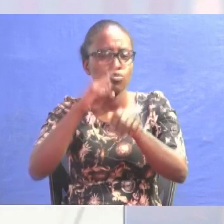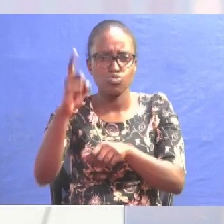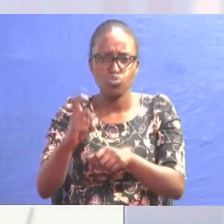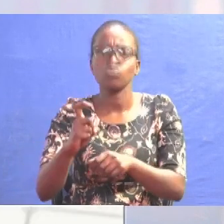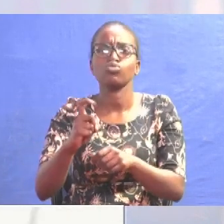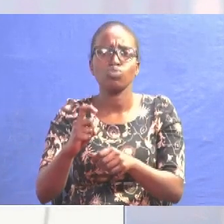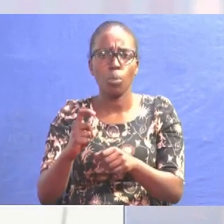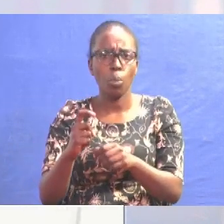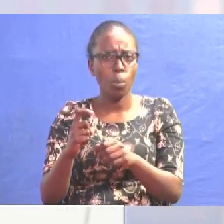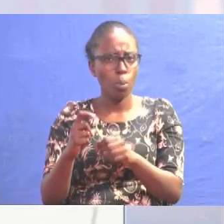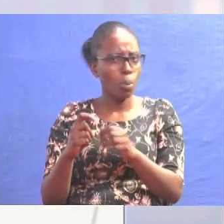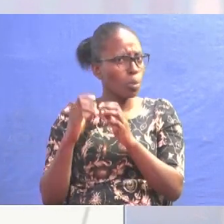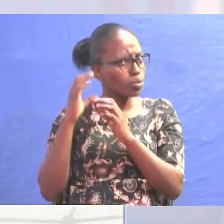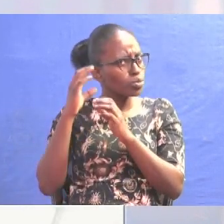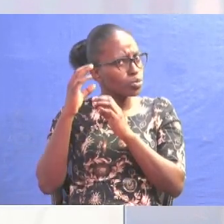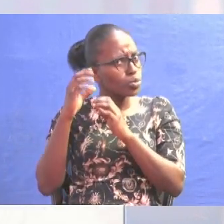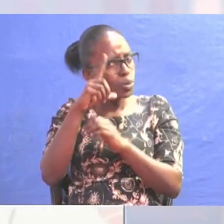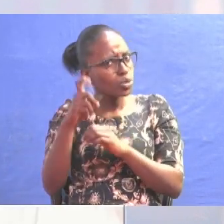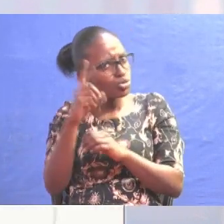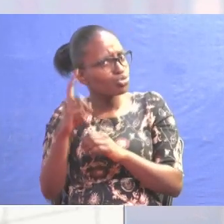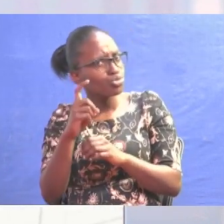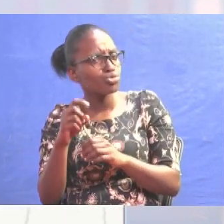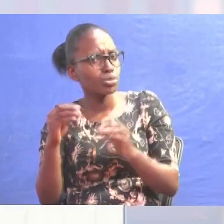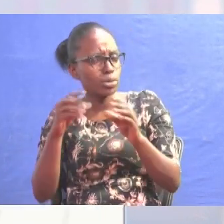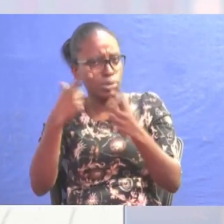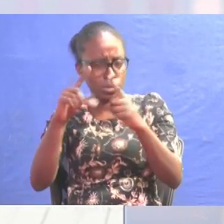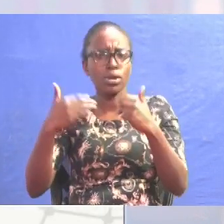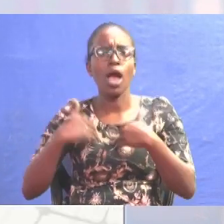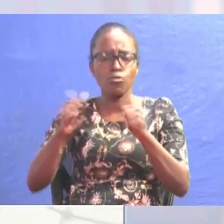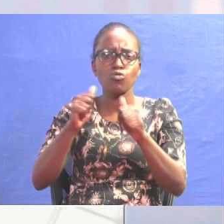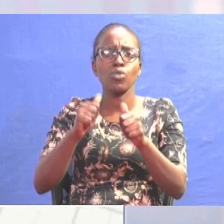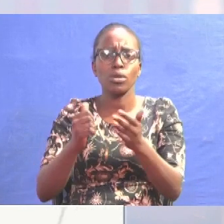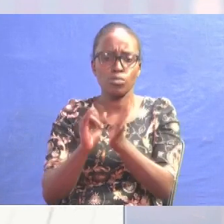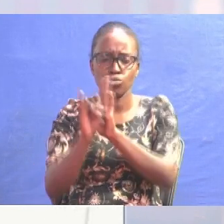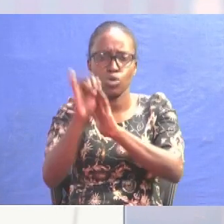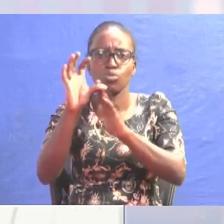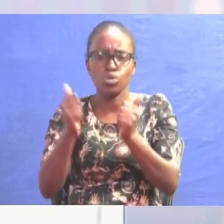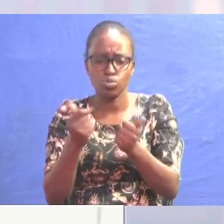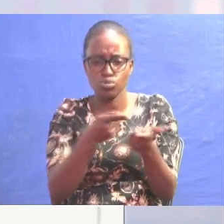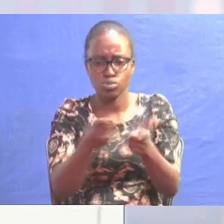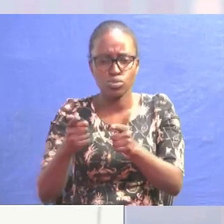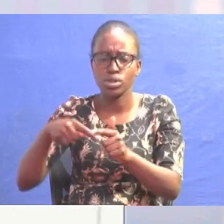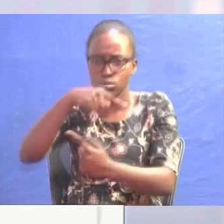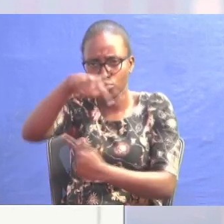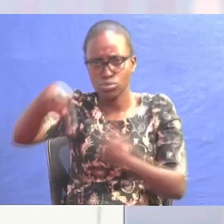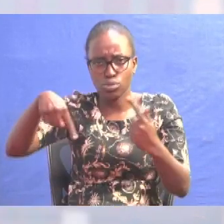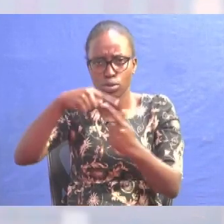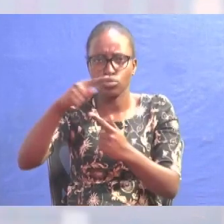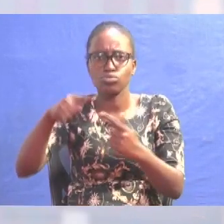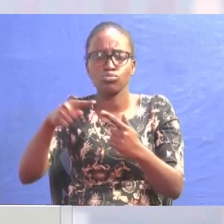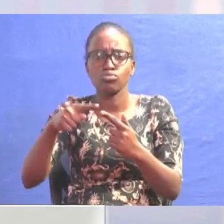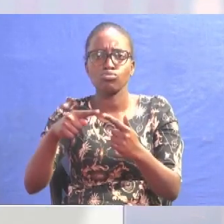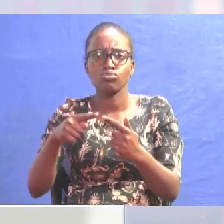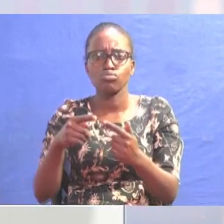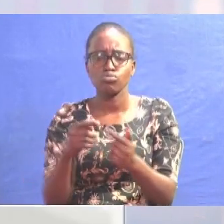lessons that we learned back then that we hope to improve this time round? because we have our candidate just like the